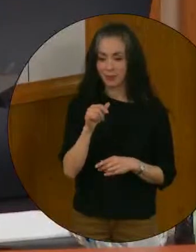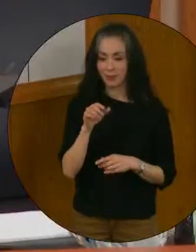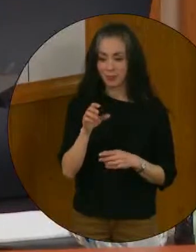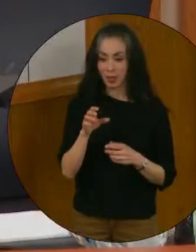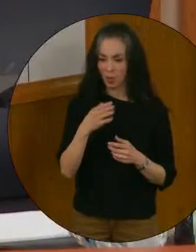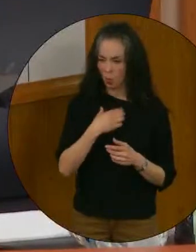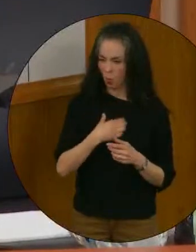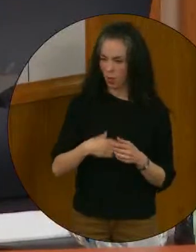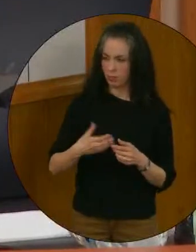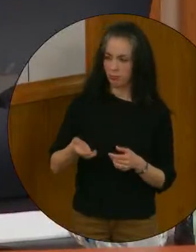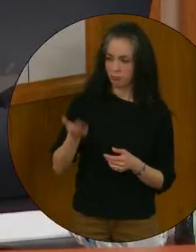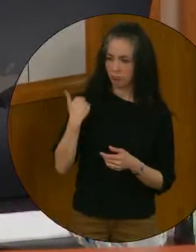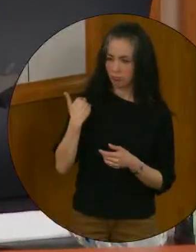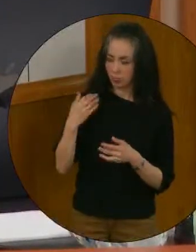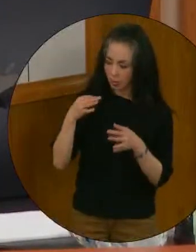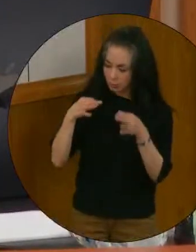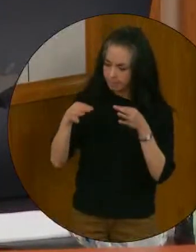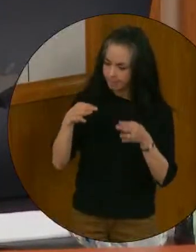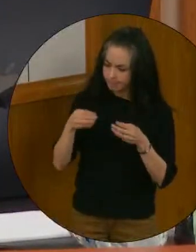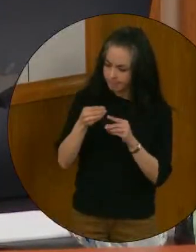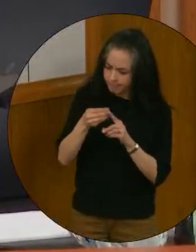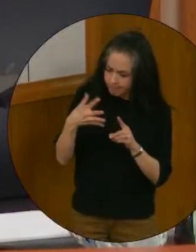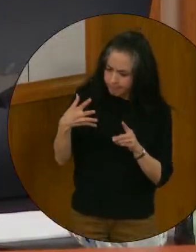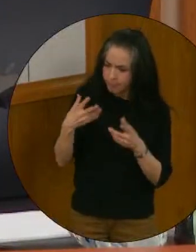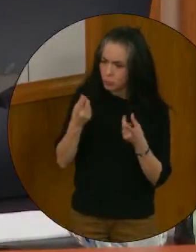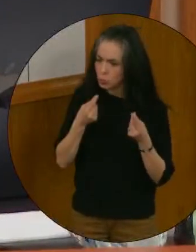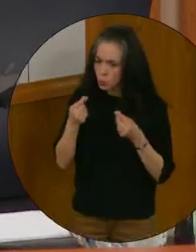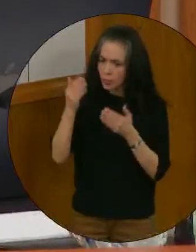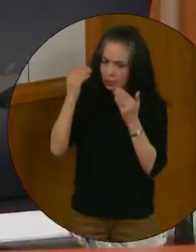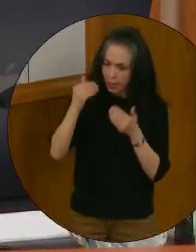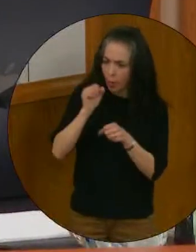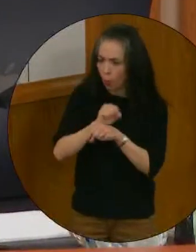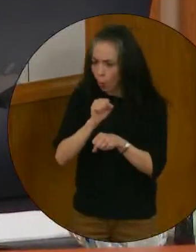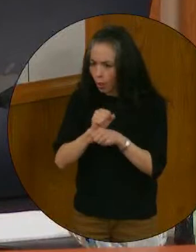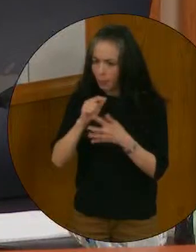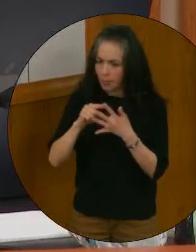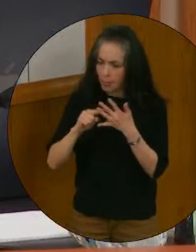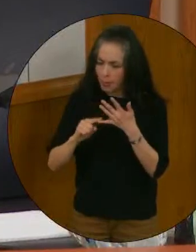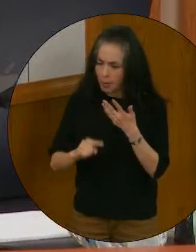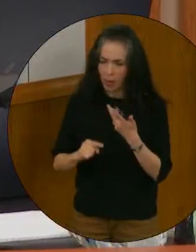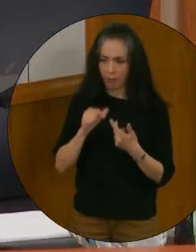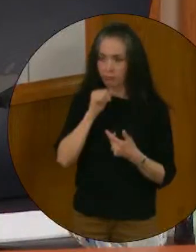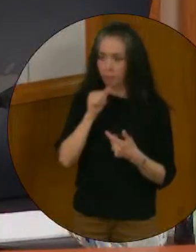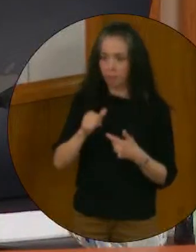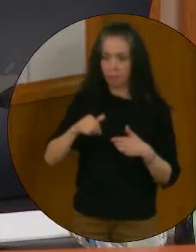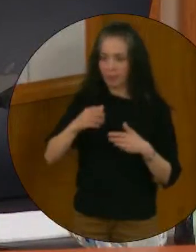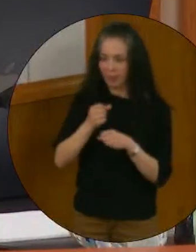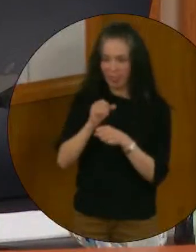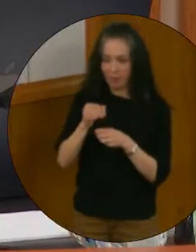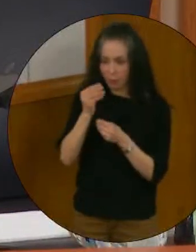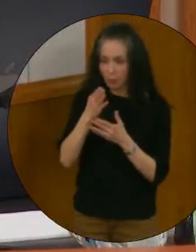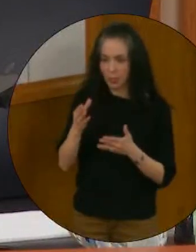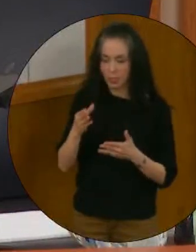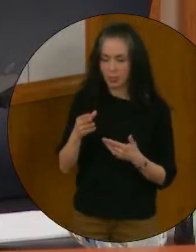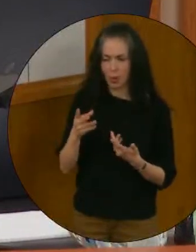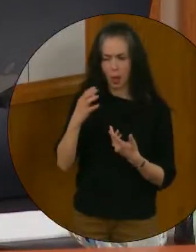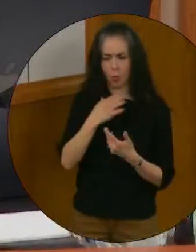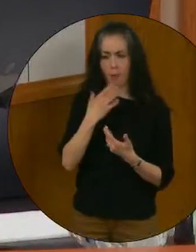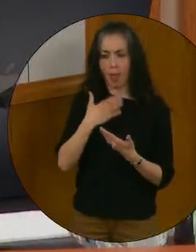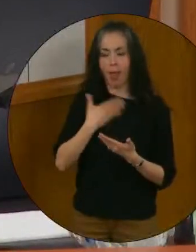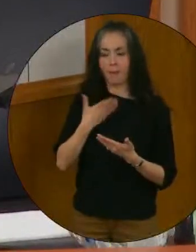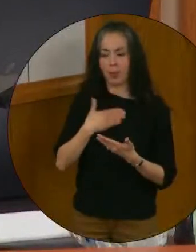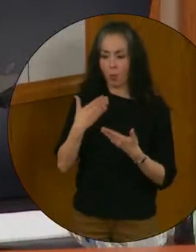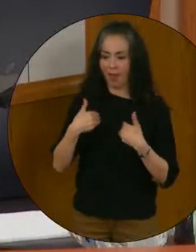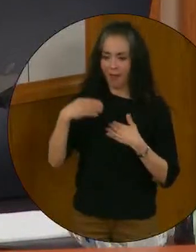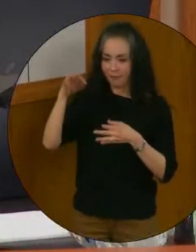new trustee, so that feedback is definitely something we should do moving forward because it can be very confusing. I am very